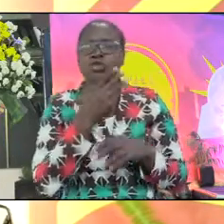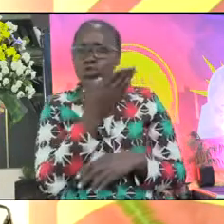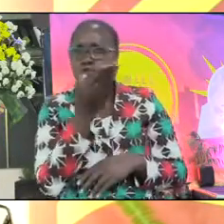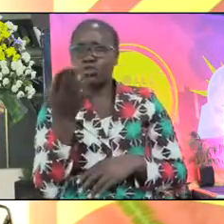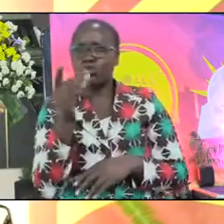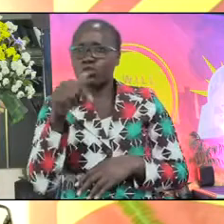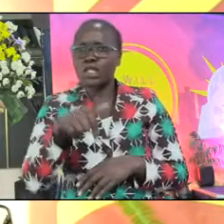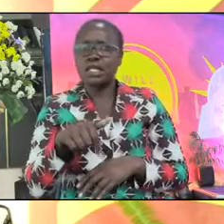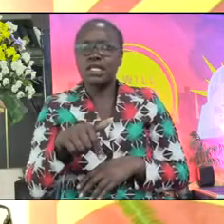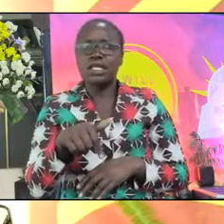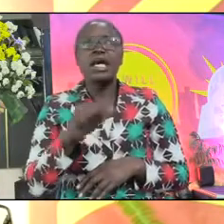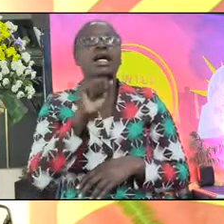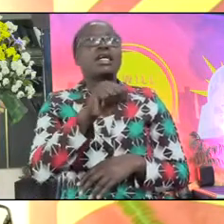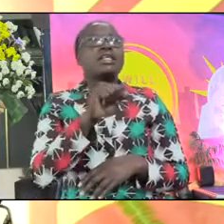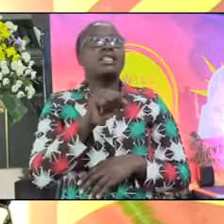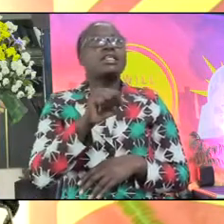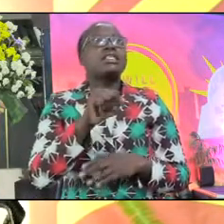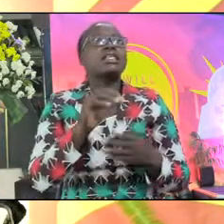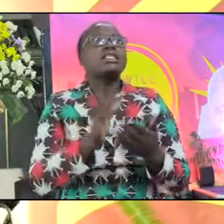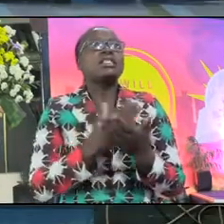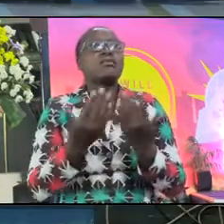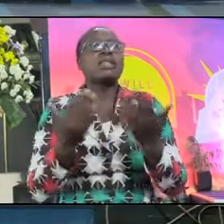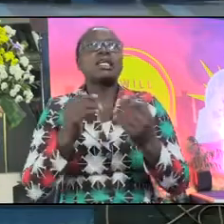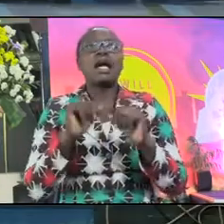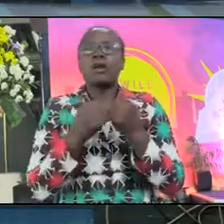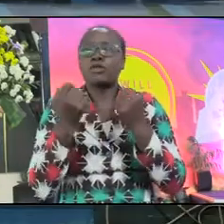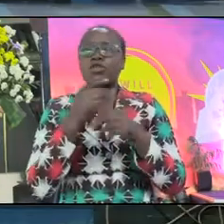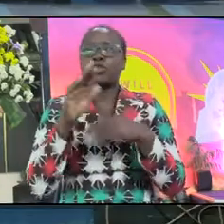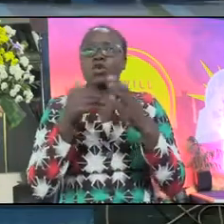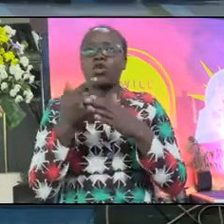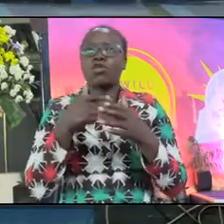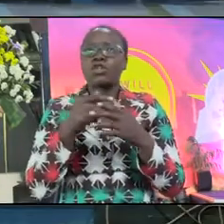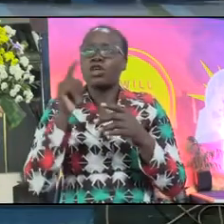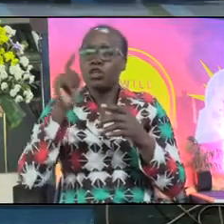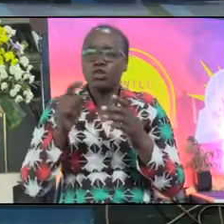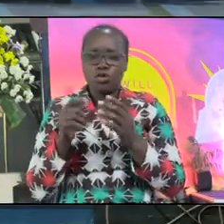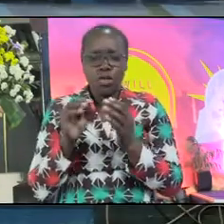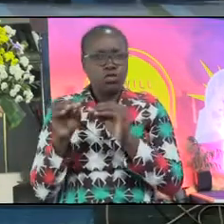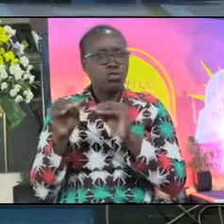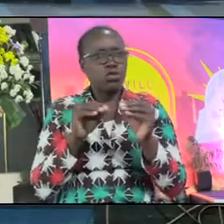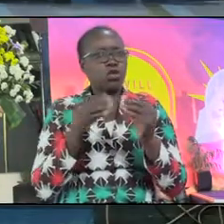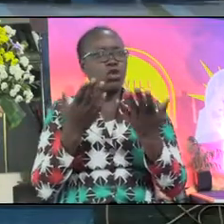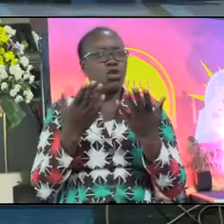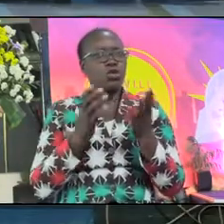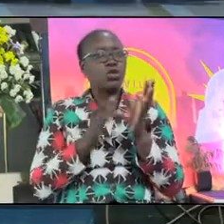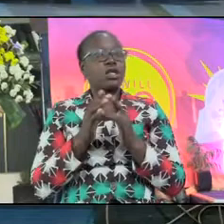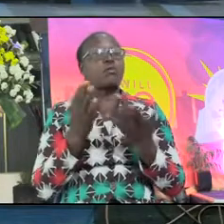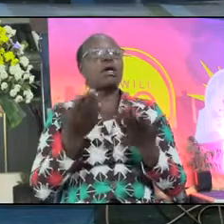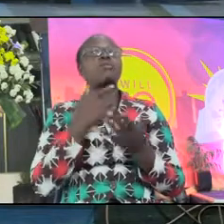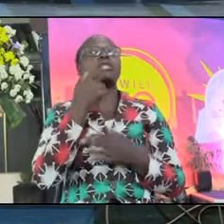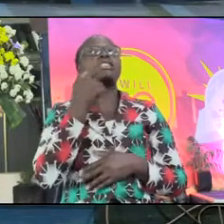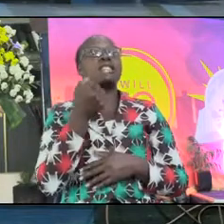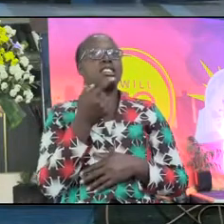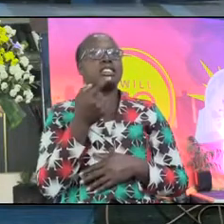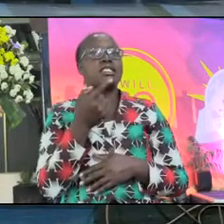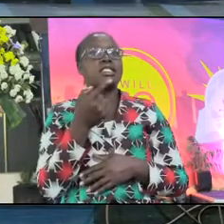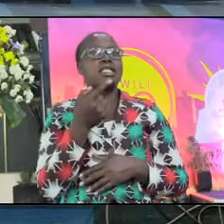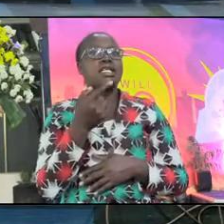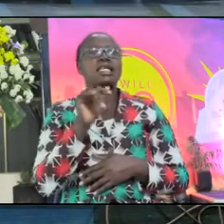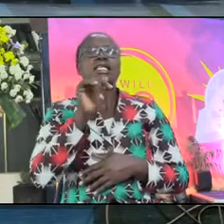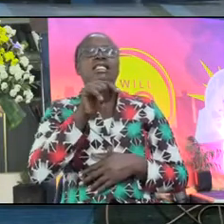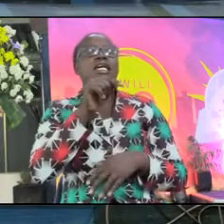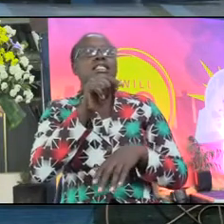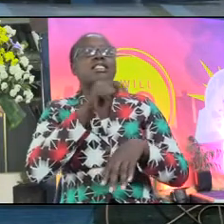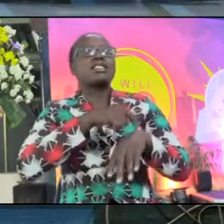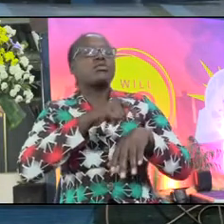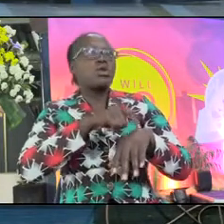to somebody today? Yes, it happens to all of us. You've had to pull in your lifeboat. And the Bible says that at